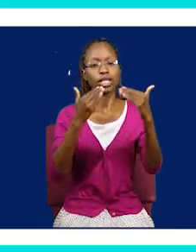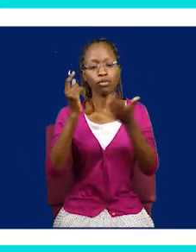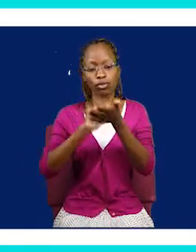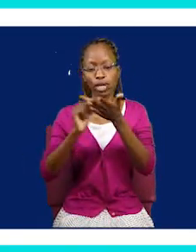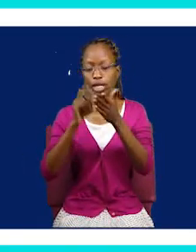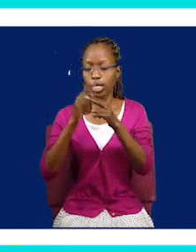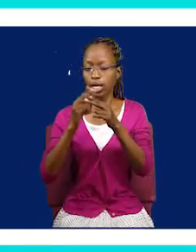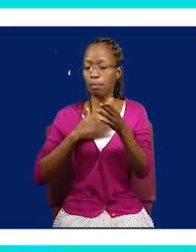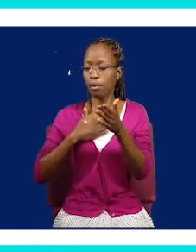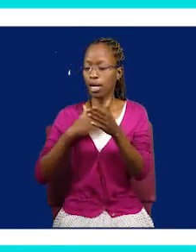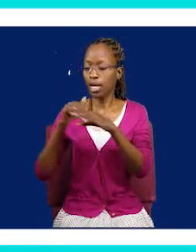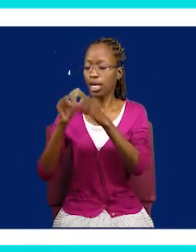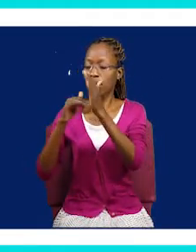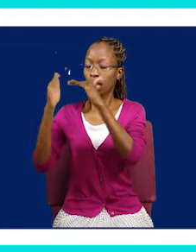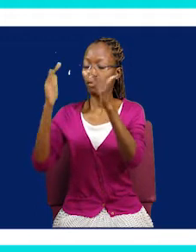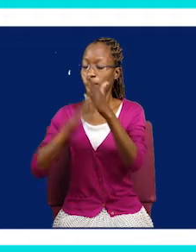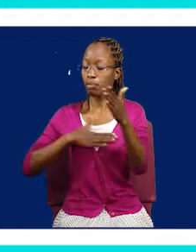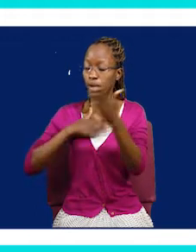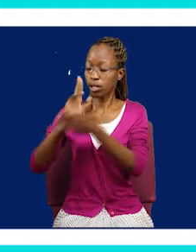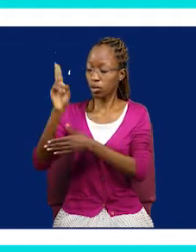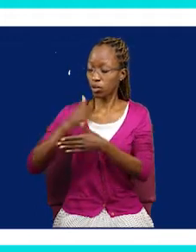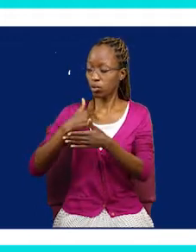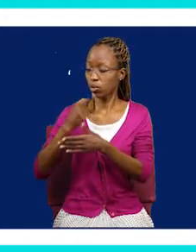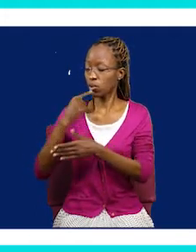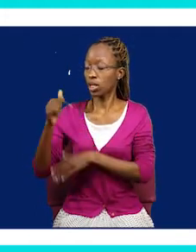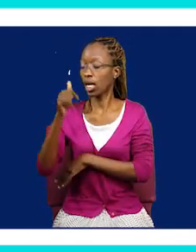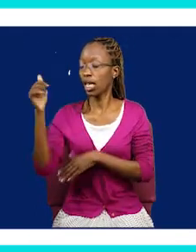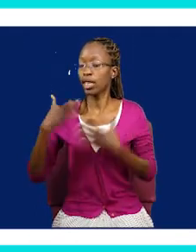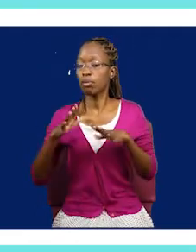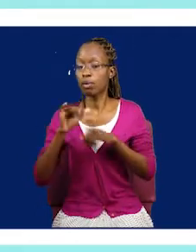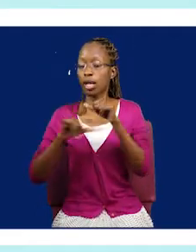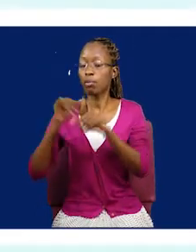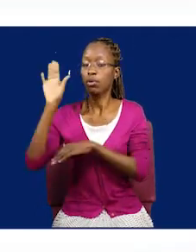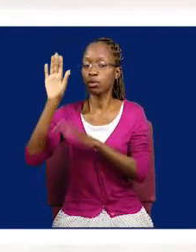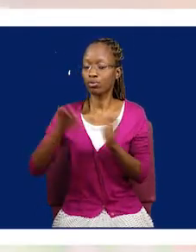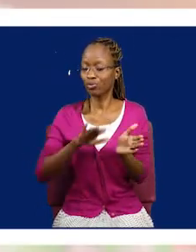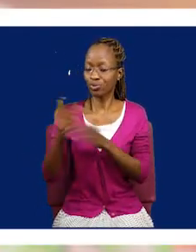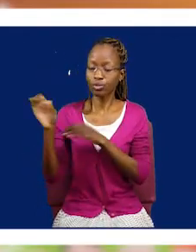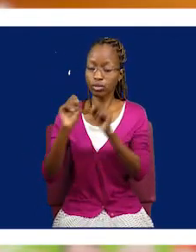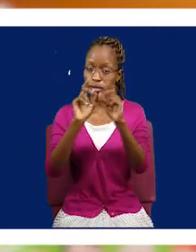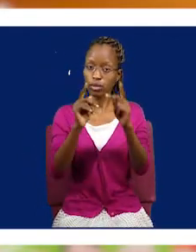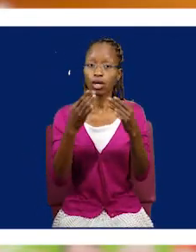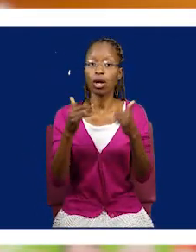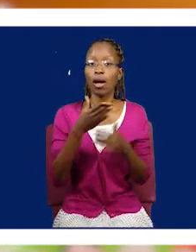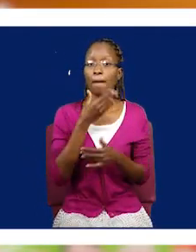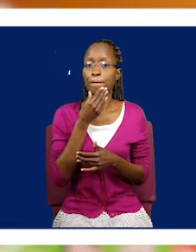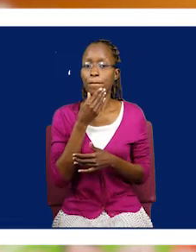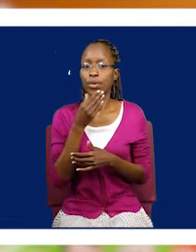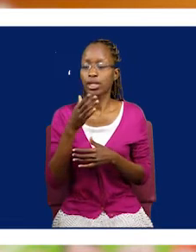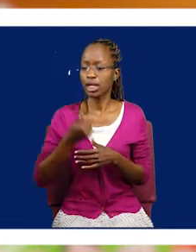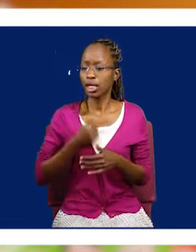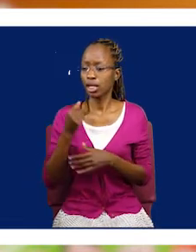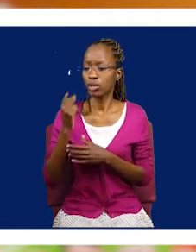my name in your book in heaven. Please use me to tell others about you. Now, boys and girls, did